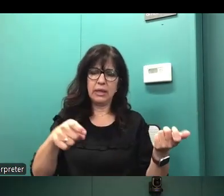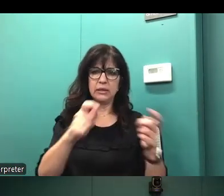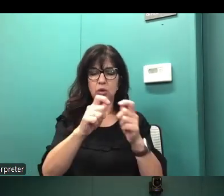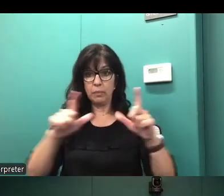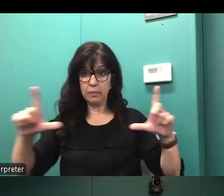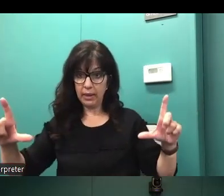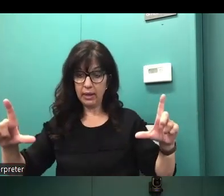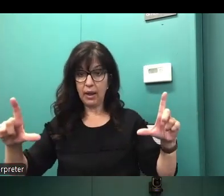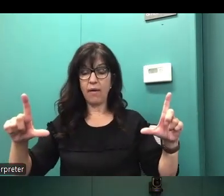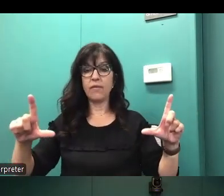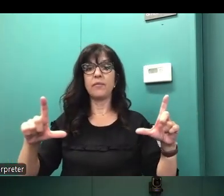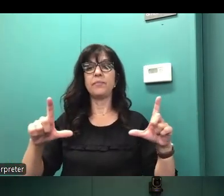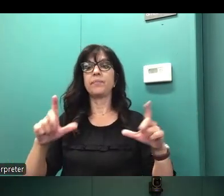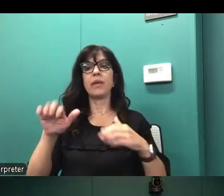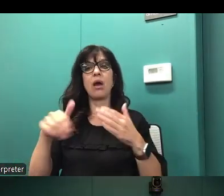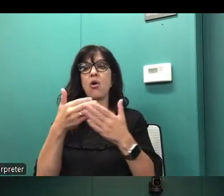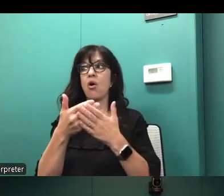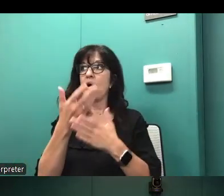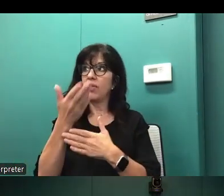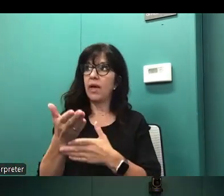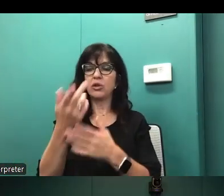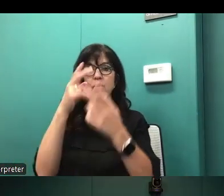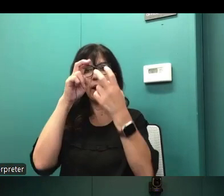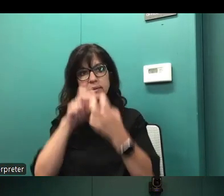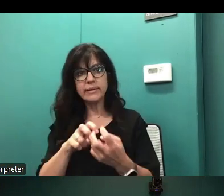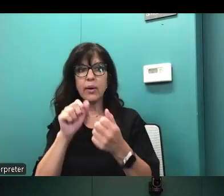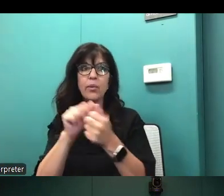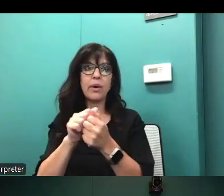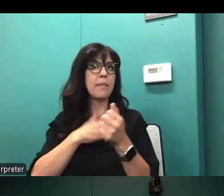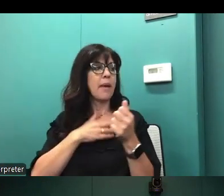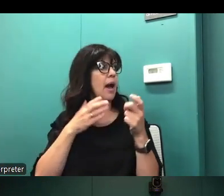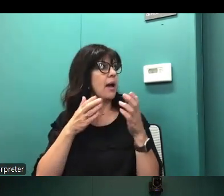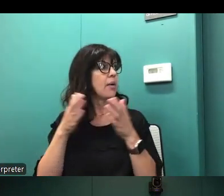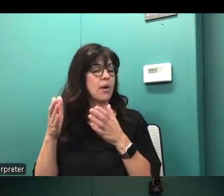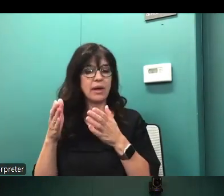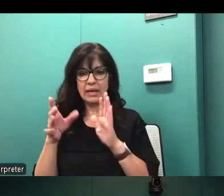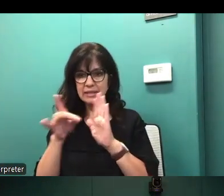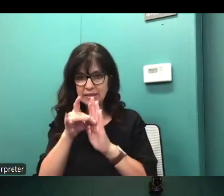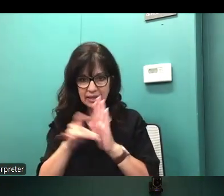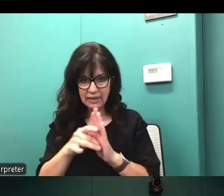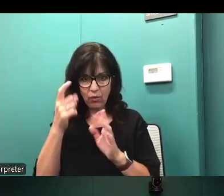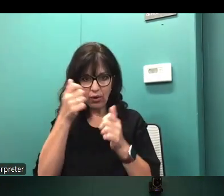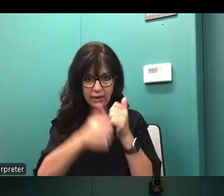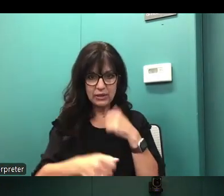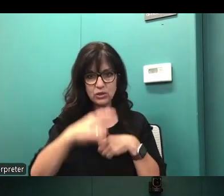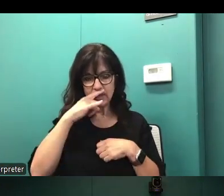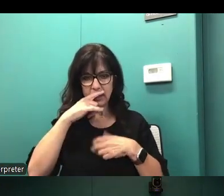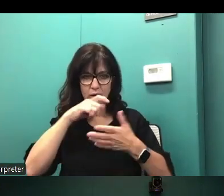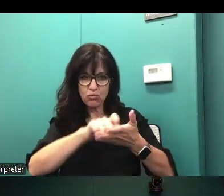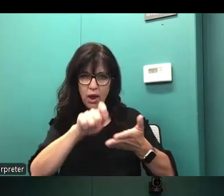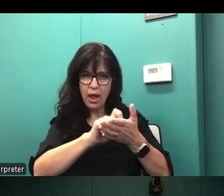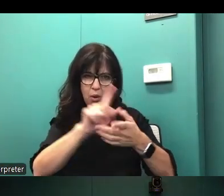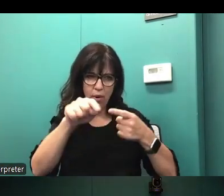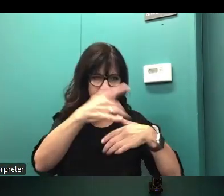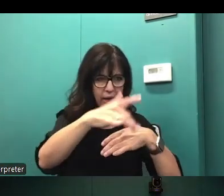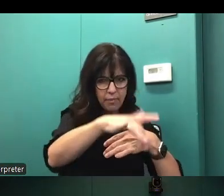enough. And then I had all this right here so I could sit down with, my method is usually get a sticky note for each kid and write when they're